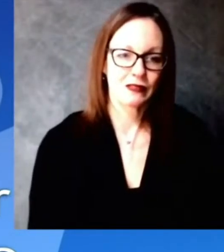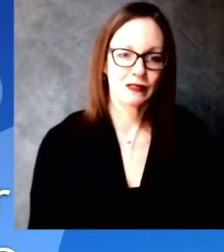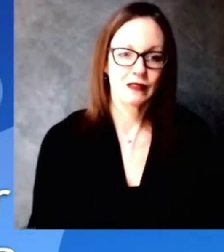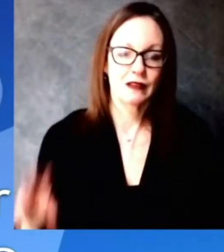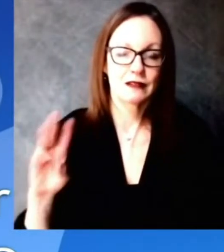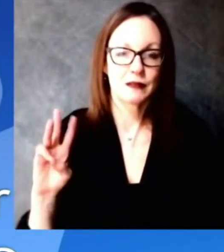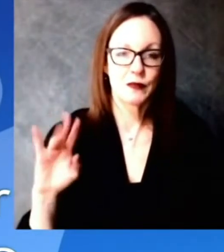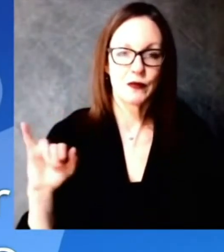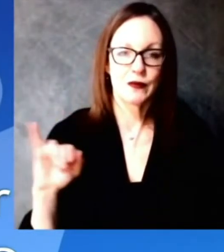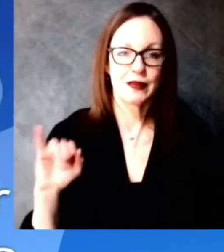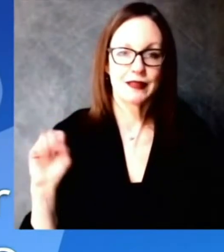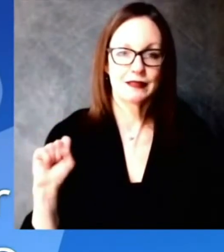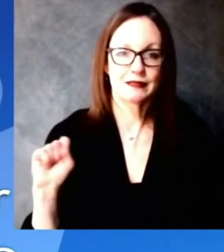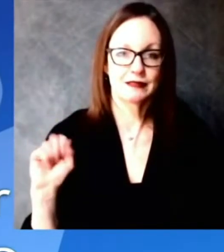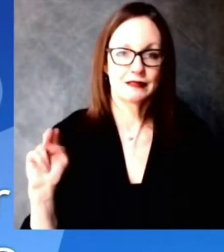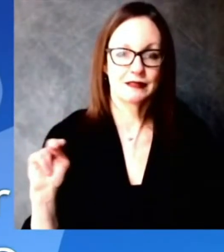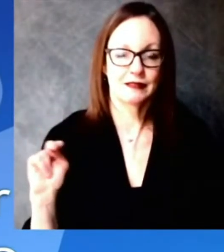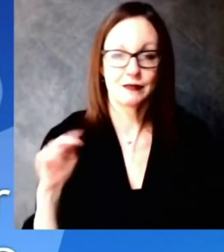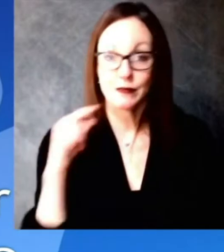Yes, good afternoon.